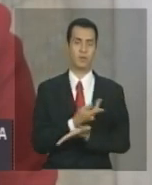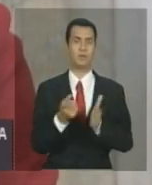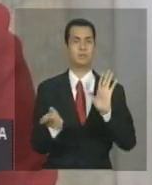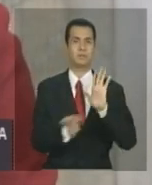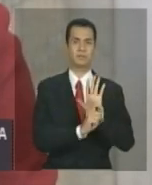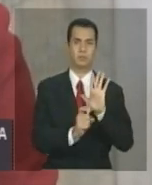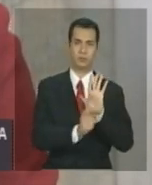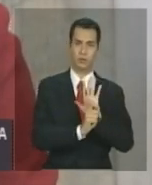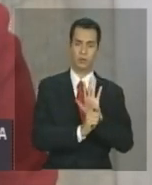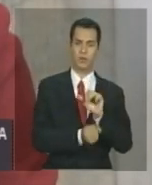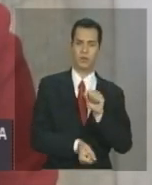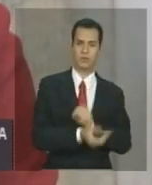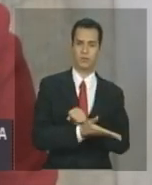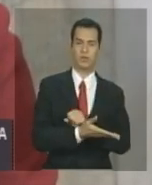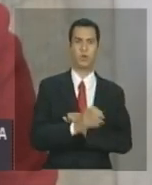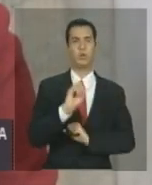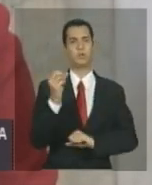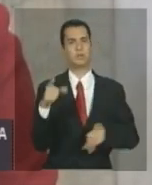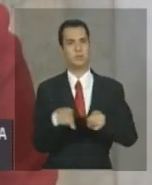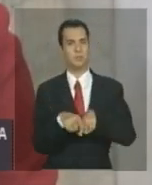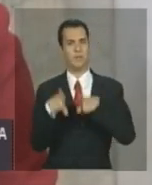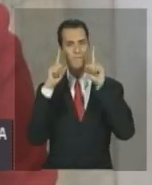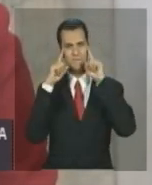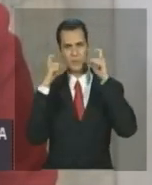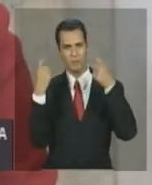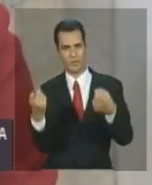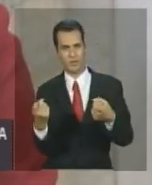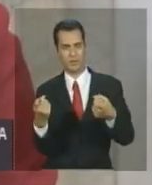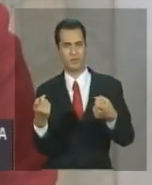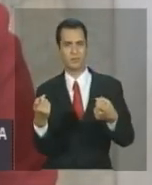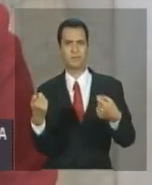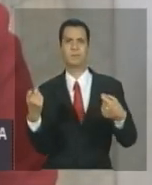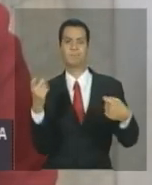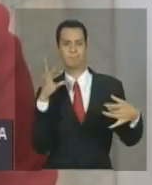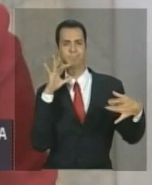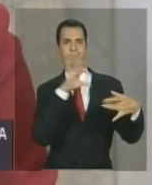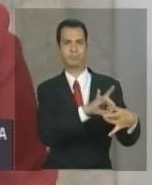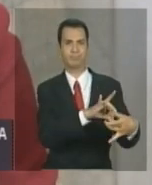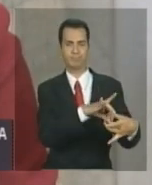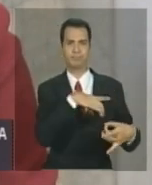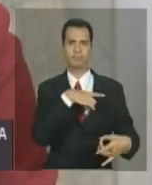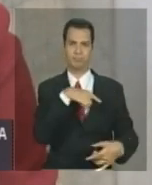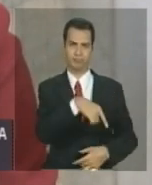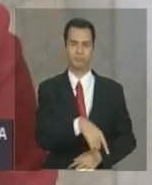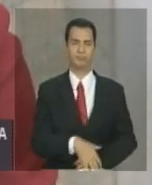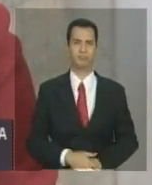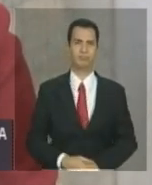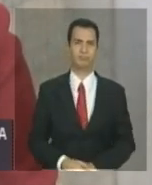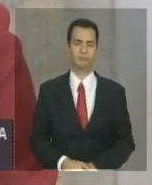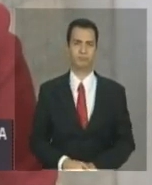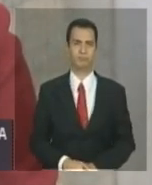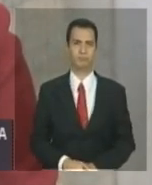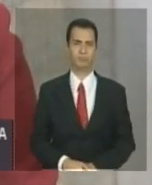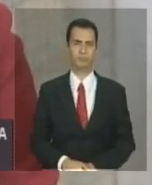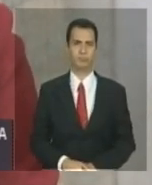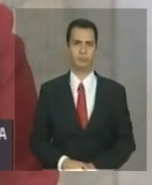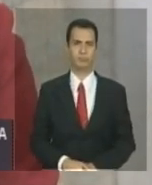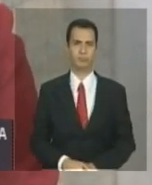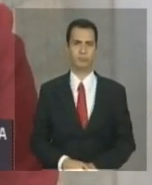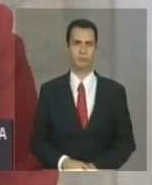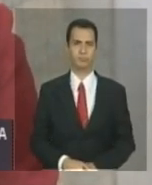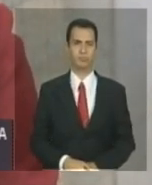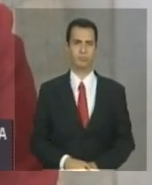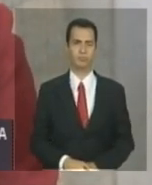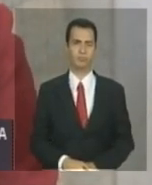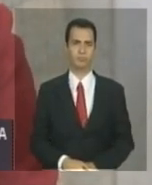que ele desencadeia. Is to do with the concern we all have regarding the issue of drug trafficking and the violence it triggers.